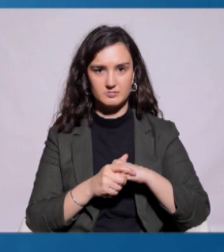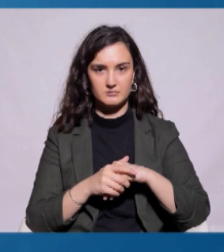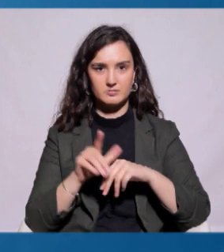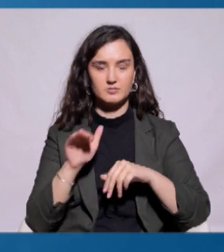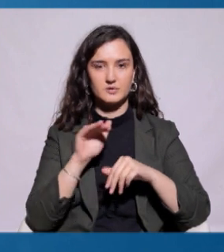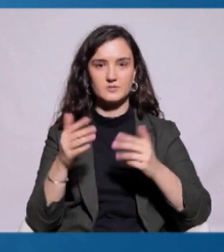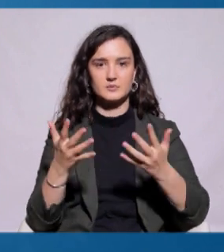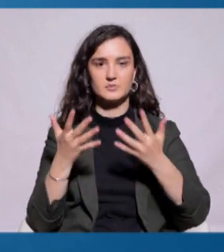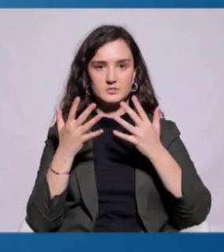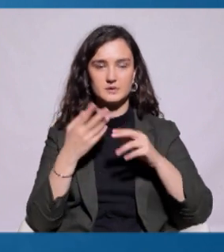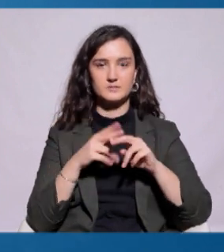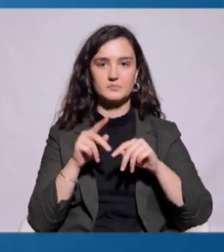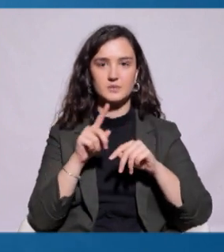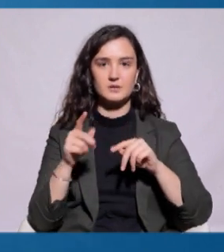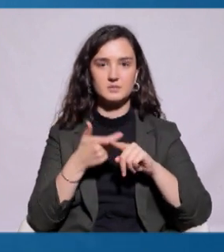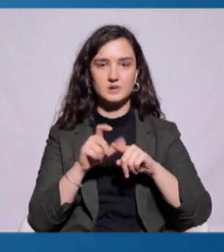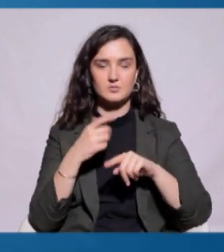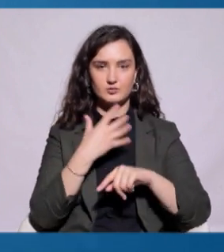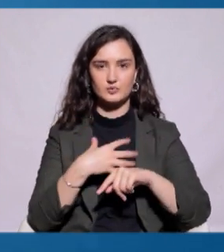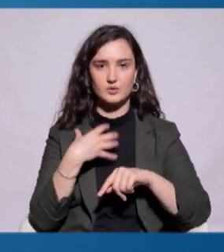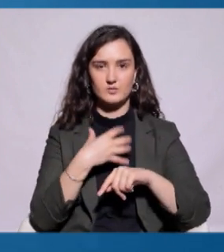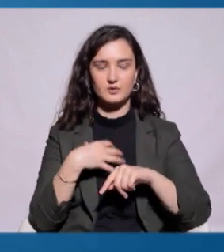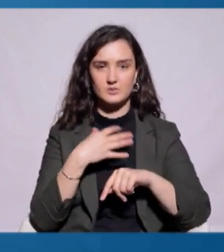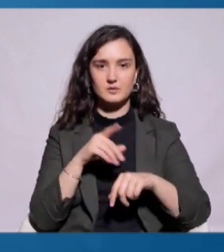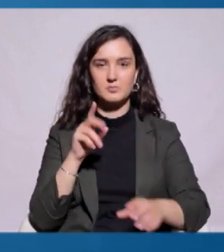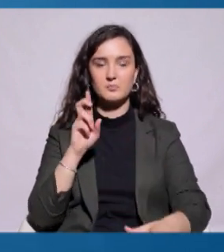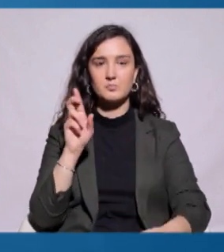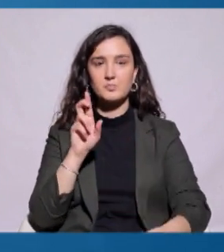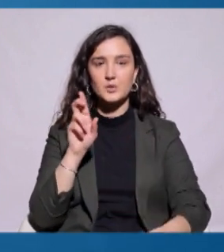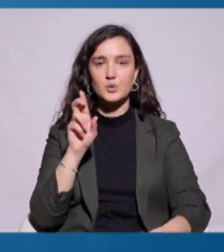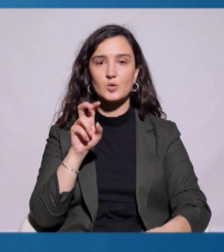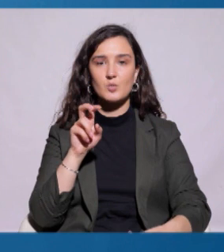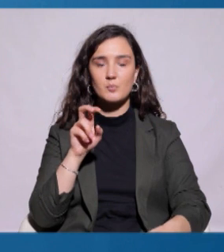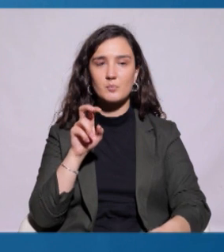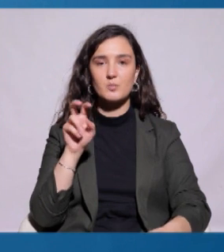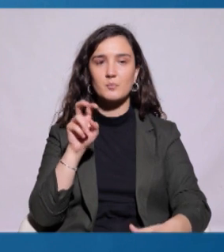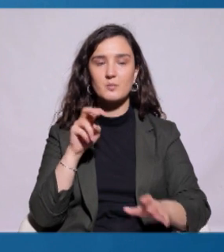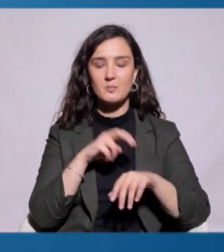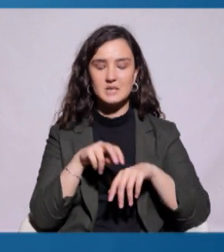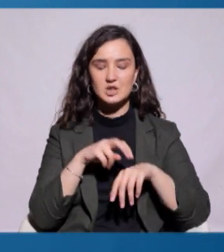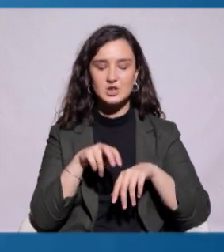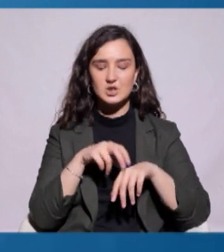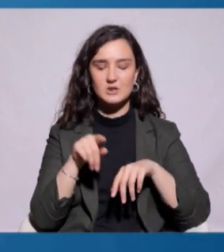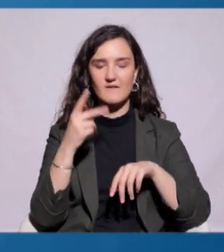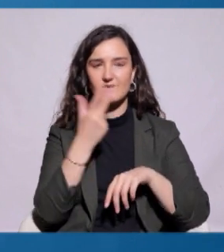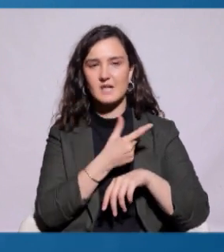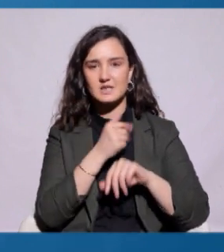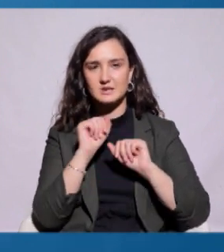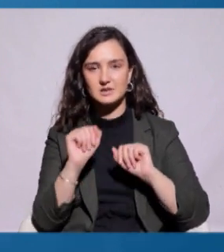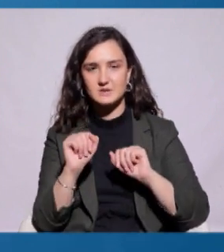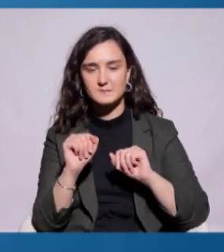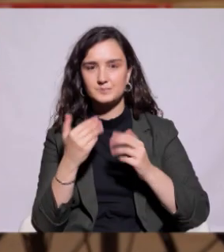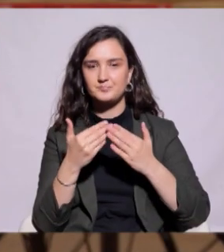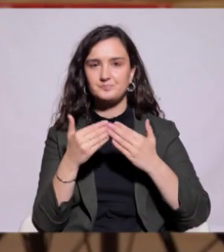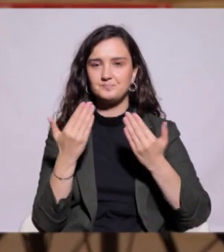definitely is, but it's still very important. Biomedical engineers are engineers that deal with vaccines, healthcare,